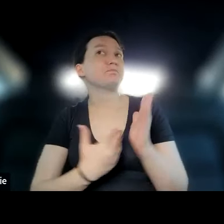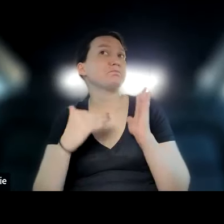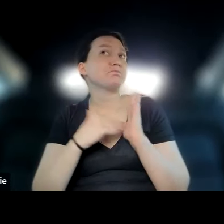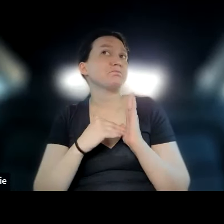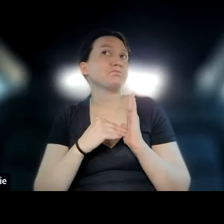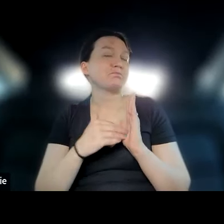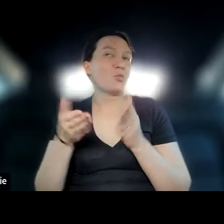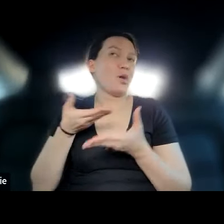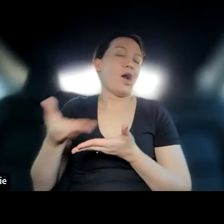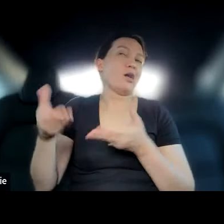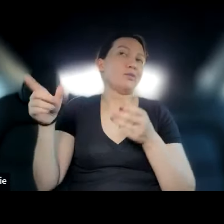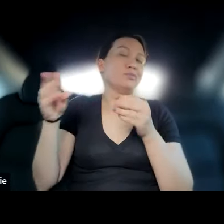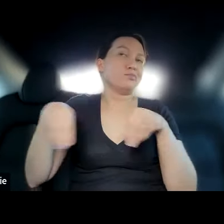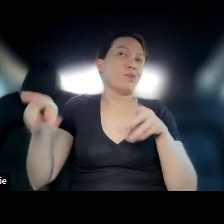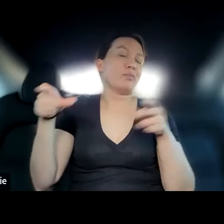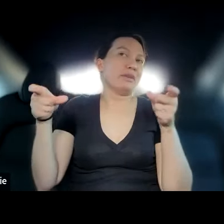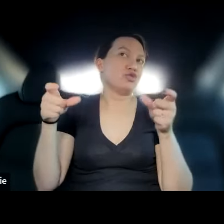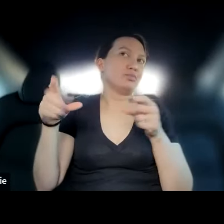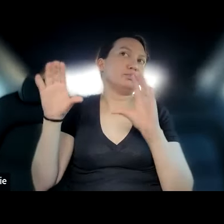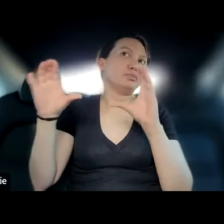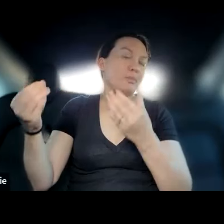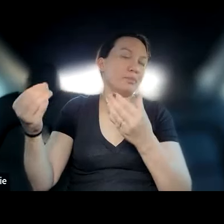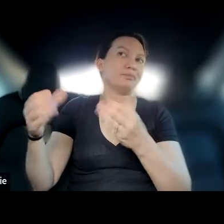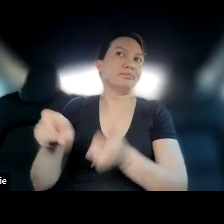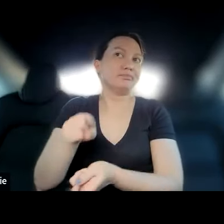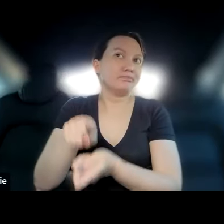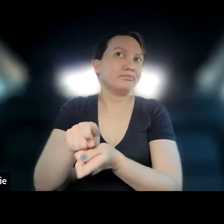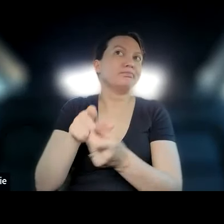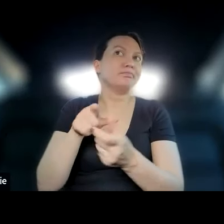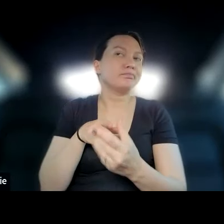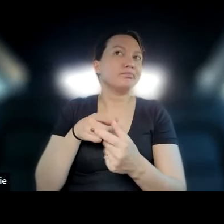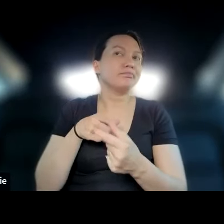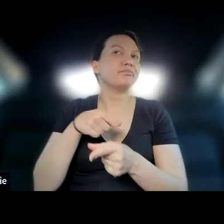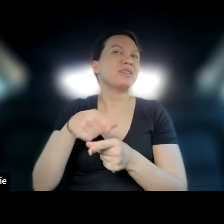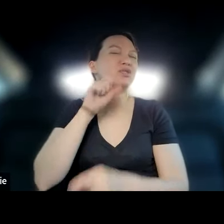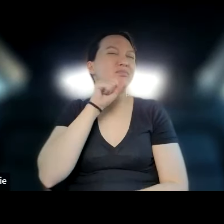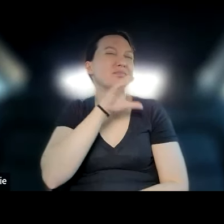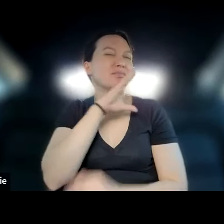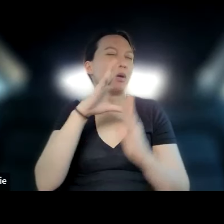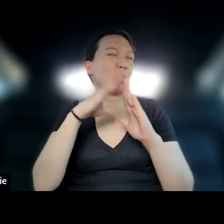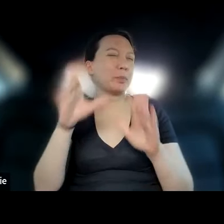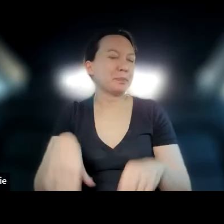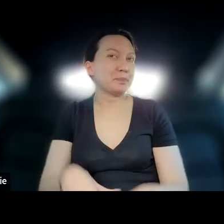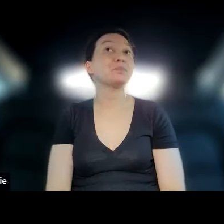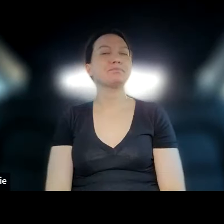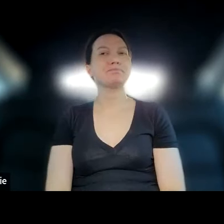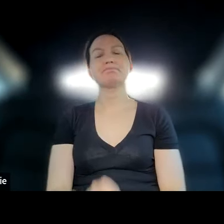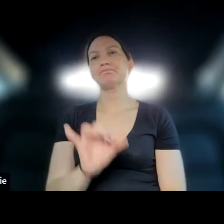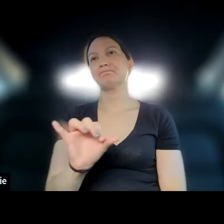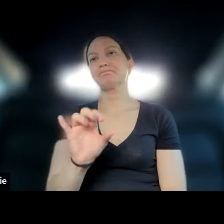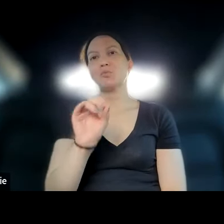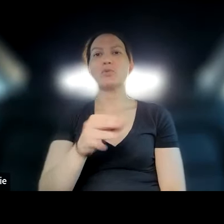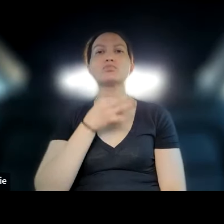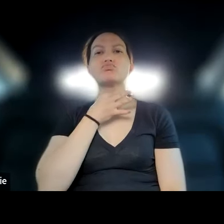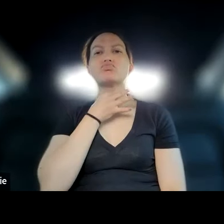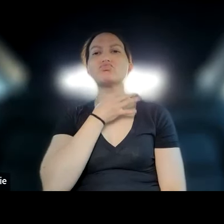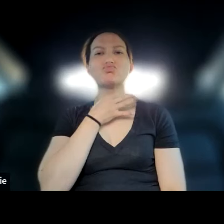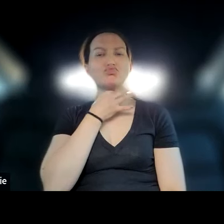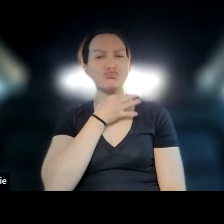hire a property management firm that specializes in senior housing. Okay, I was just